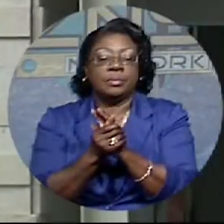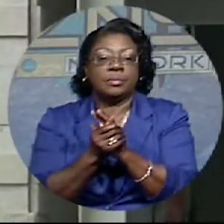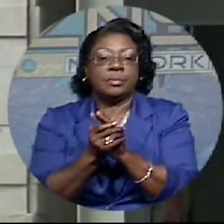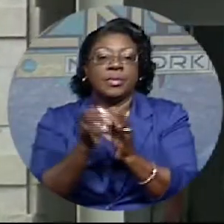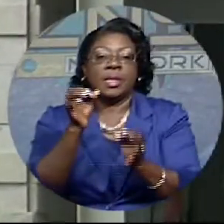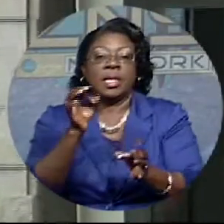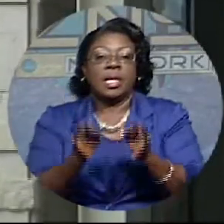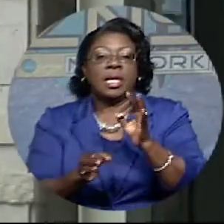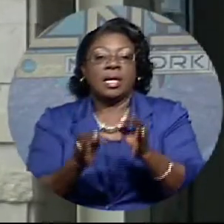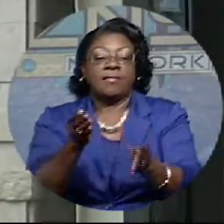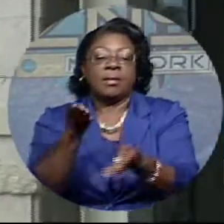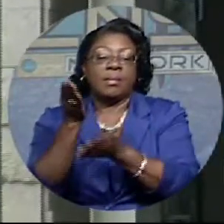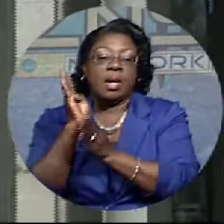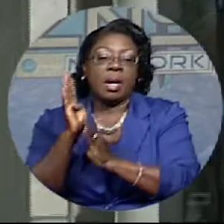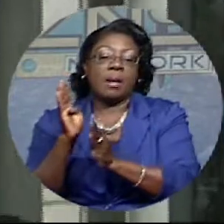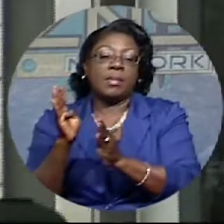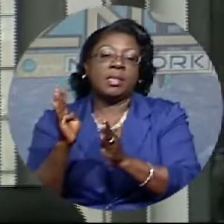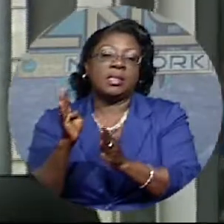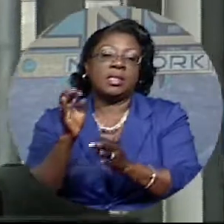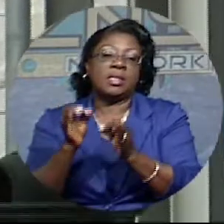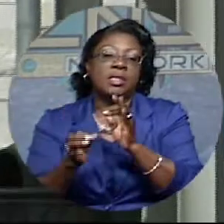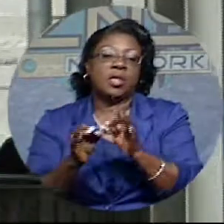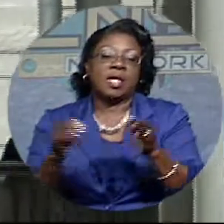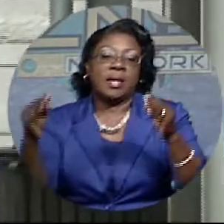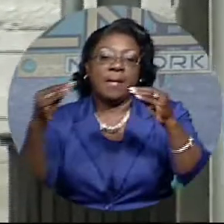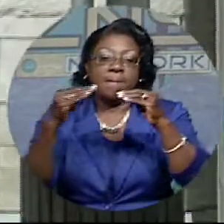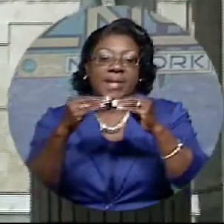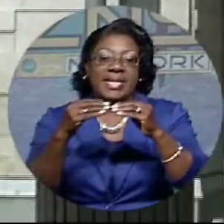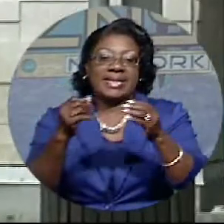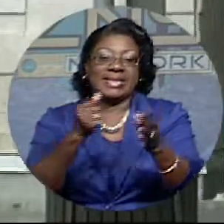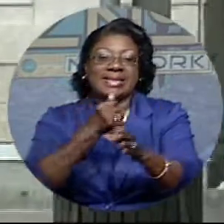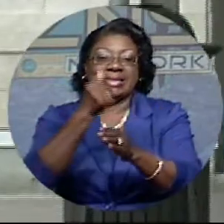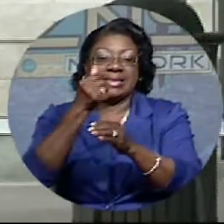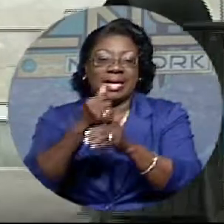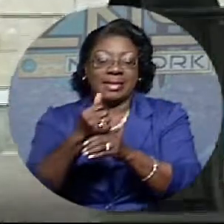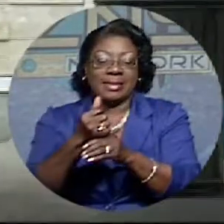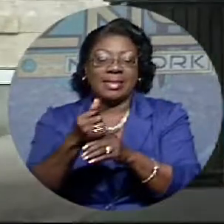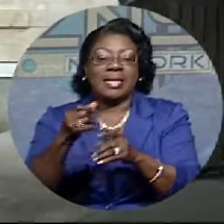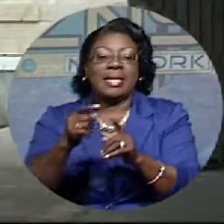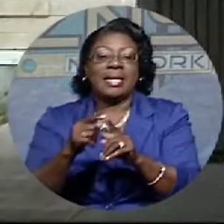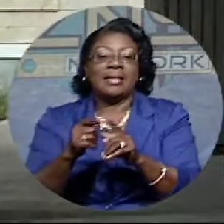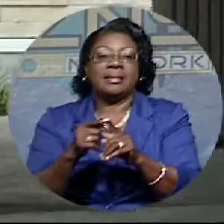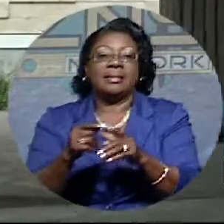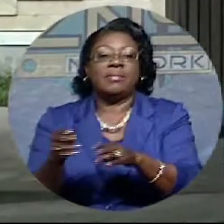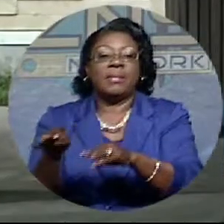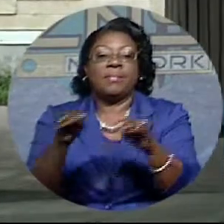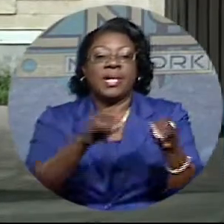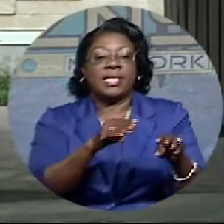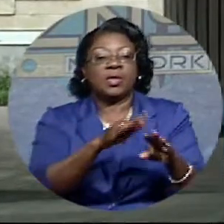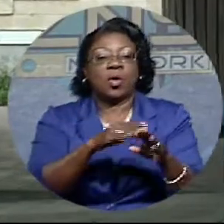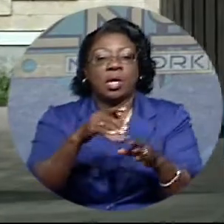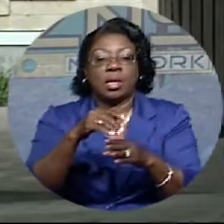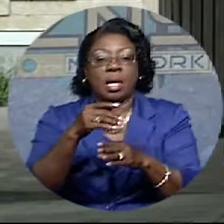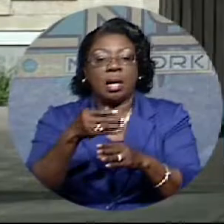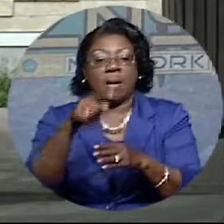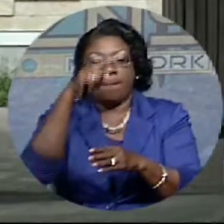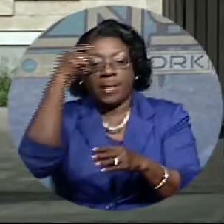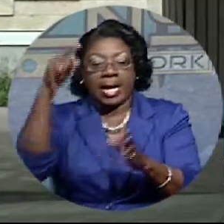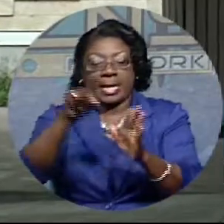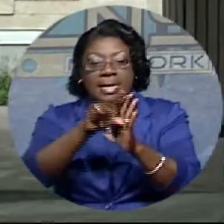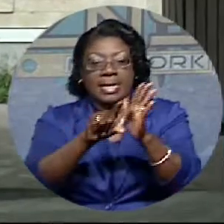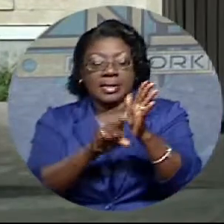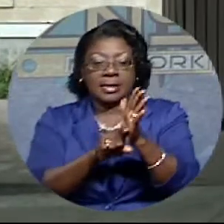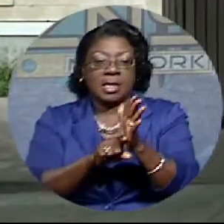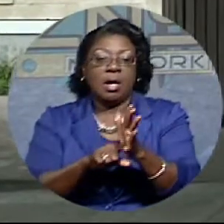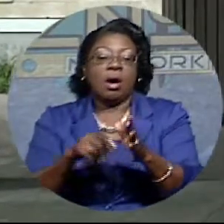If the Bahamas does not meet international aviation standards, it could risk being placed on a blacklist of non-compliant